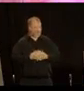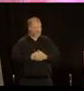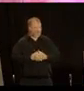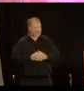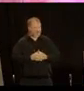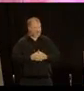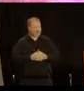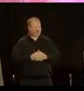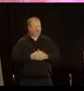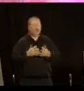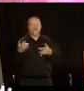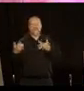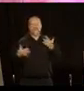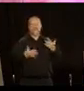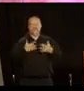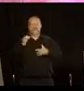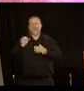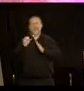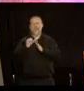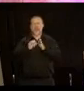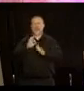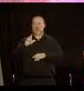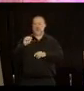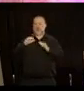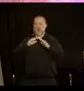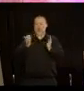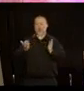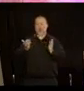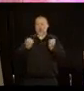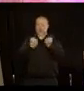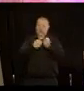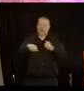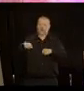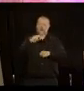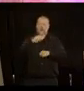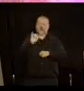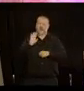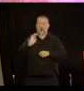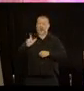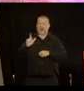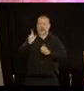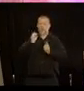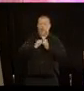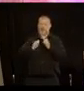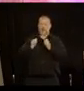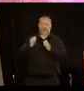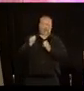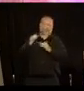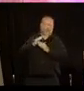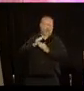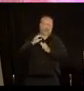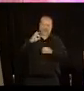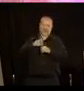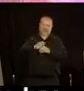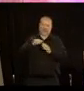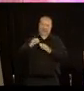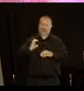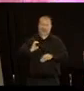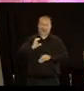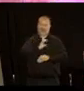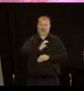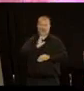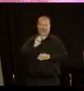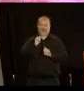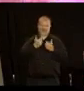And I'm so excited to say that the Florida House has your back because that bill passed with a unanimous vote through all committees and the